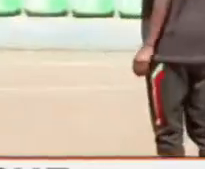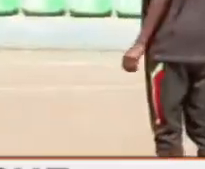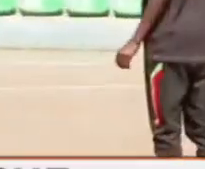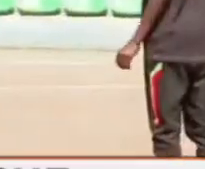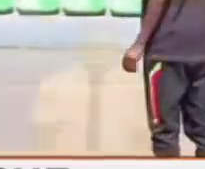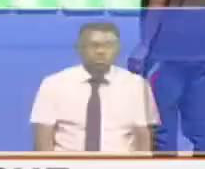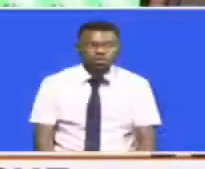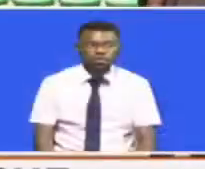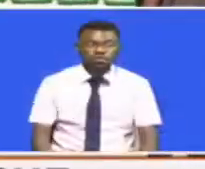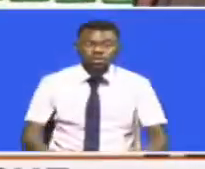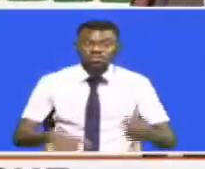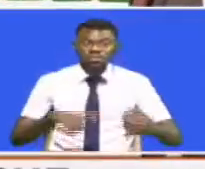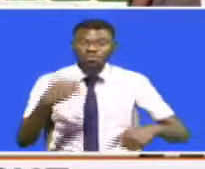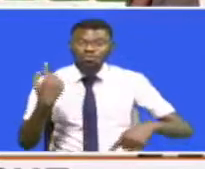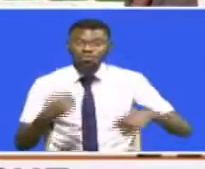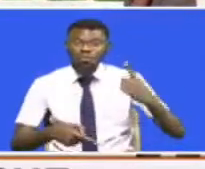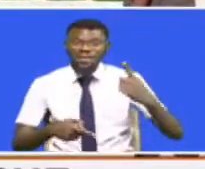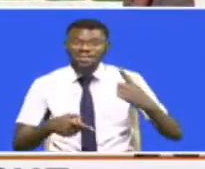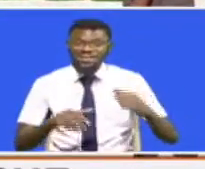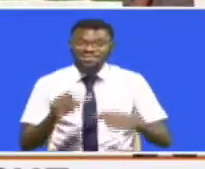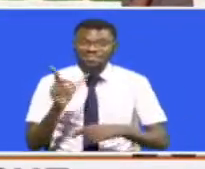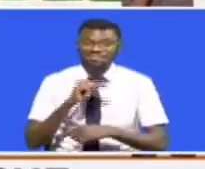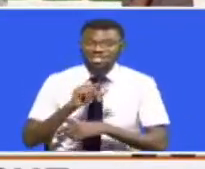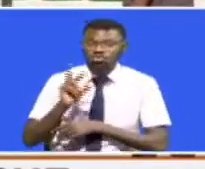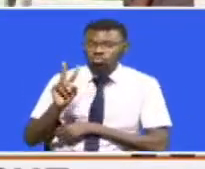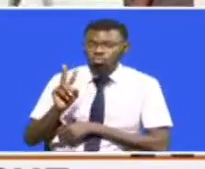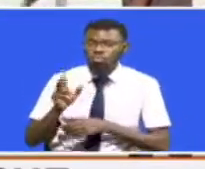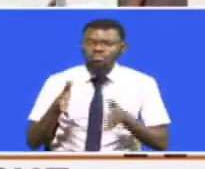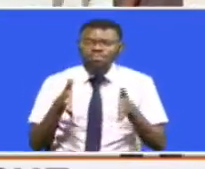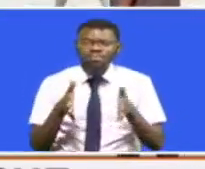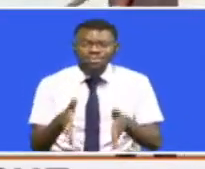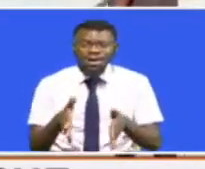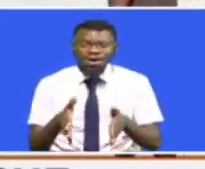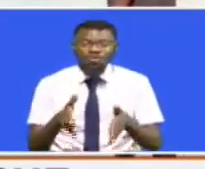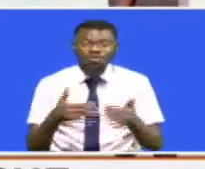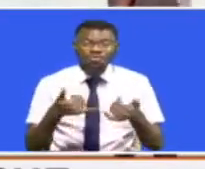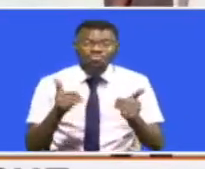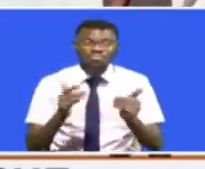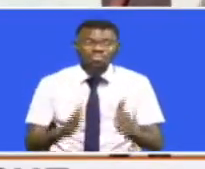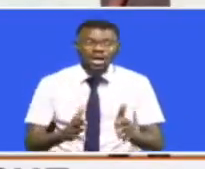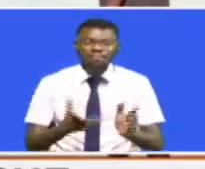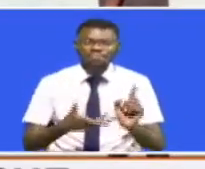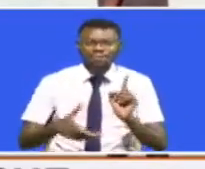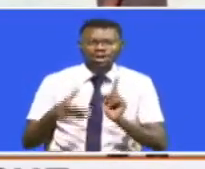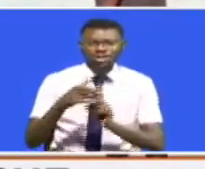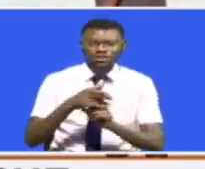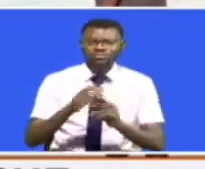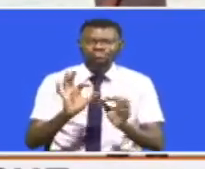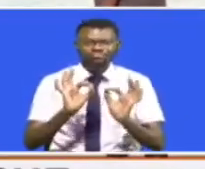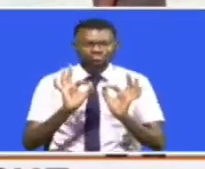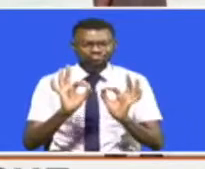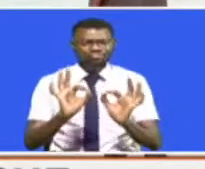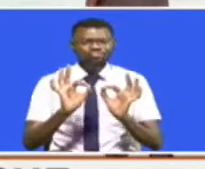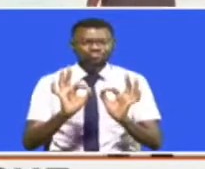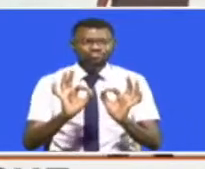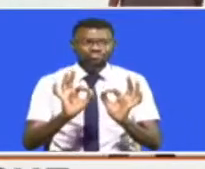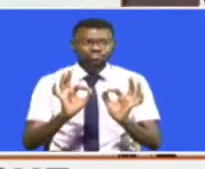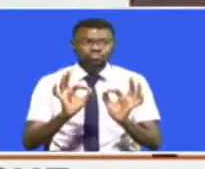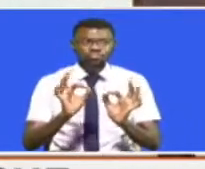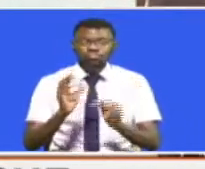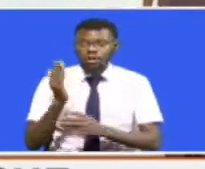For this to win for the season, my boys wako na achieve kitu wanatafuta. Juu